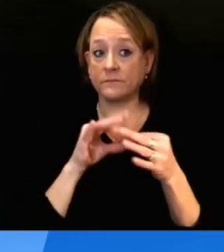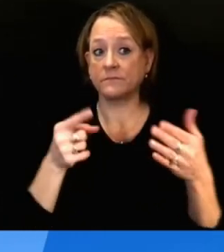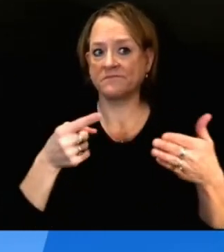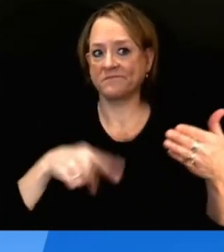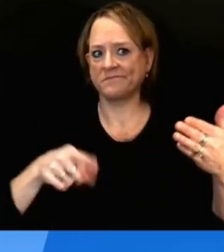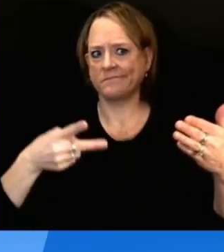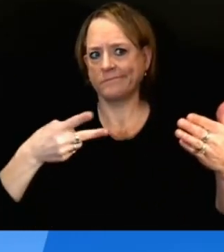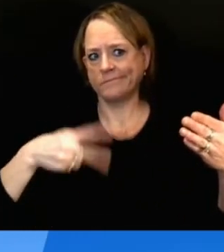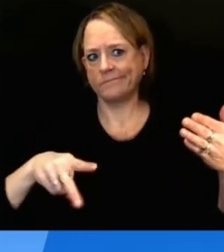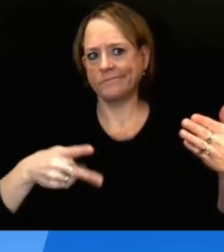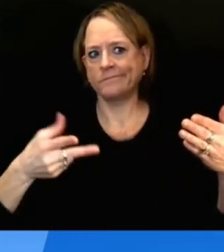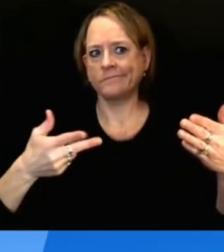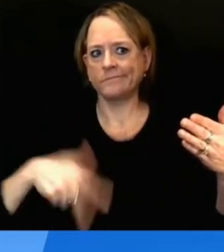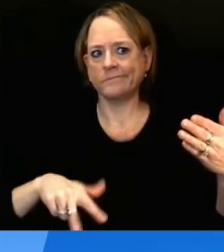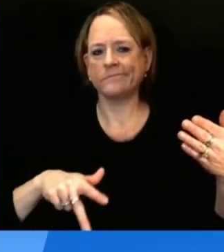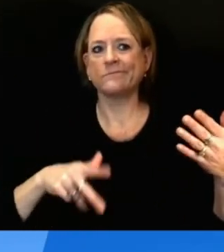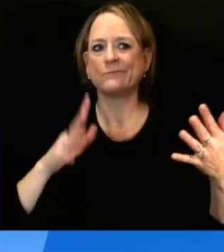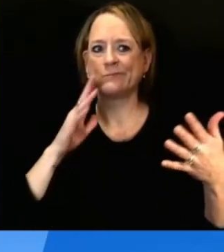gets better?